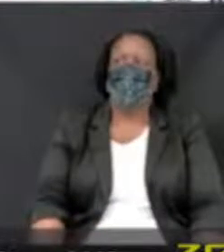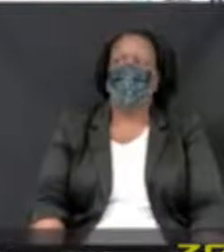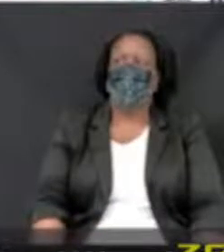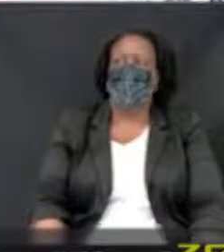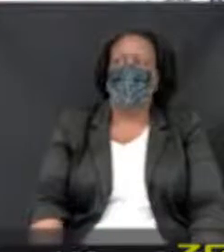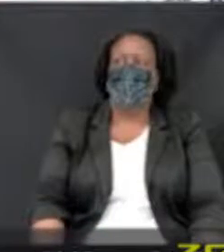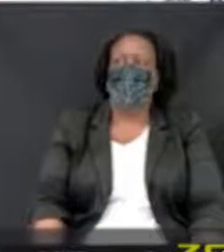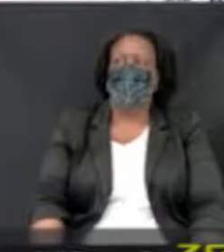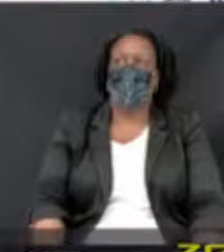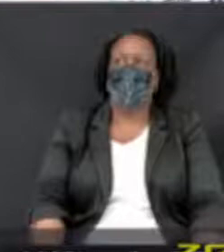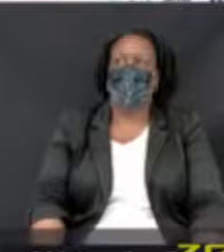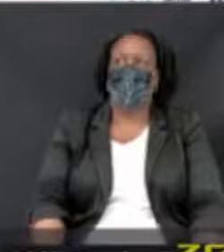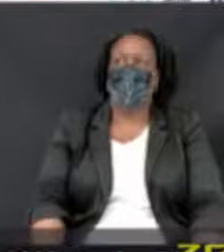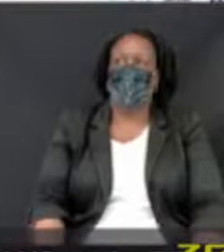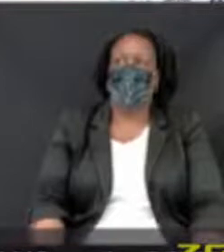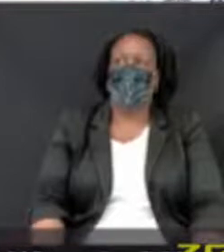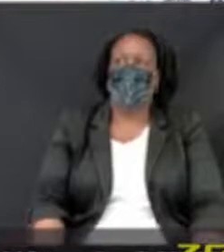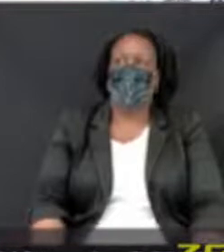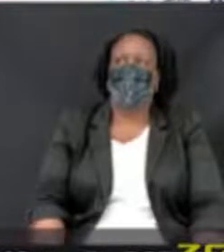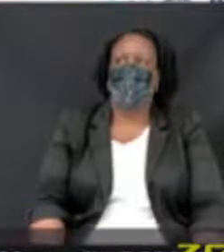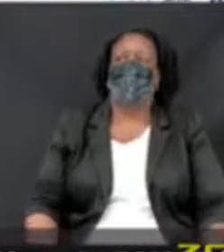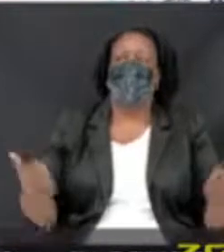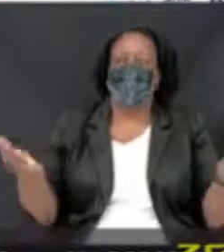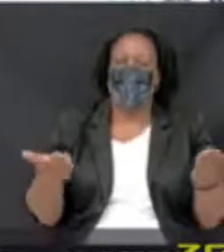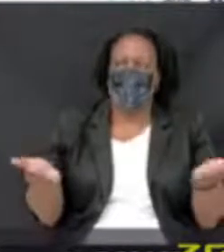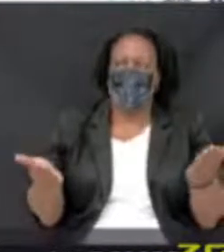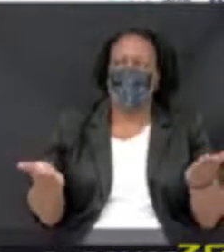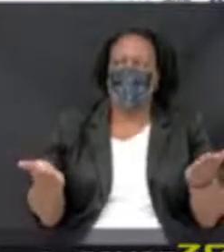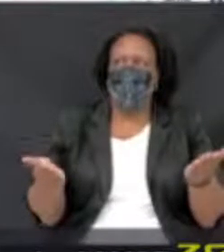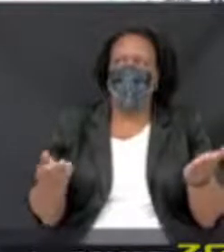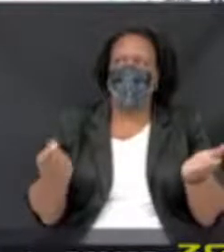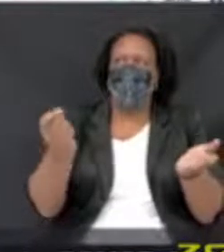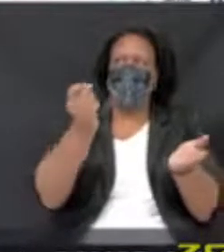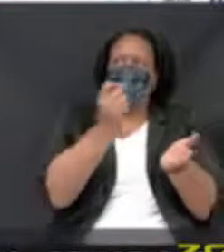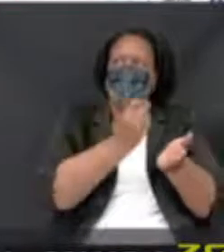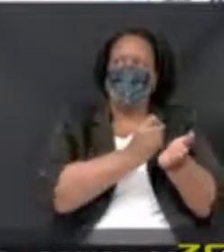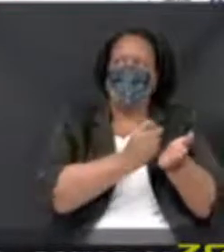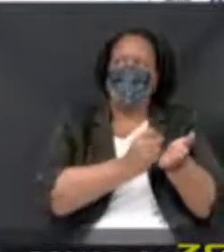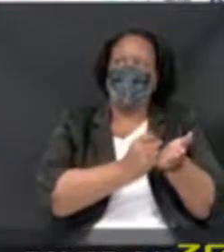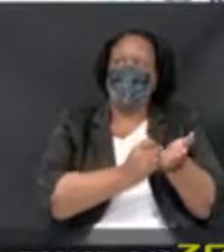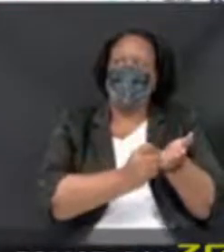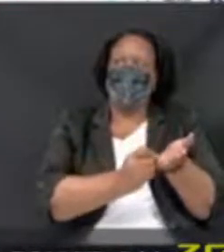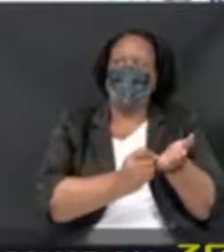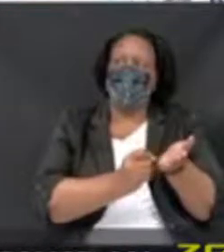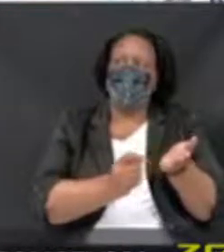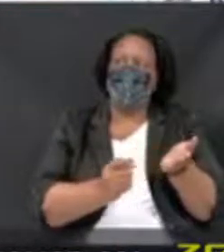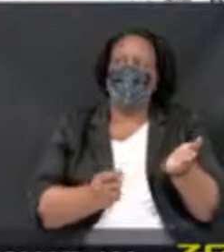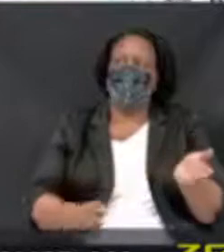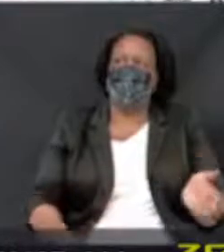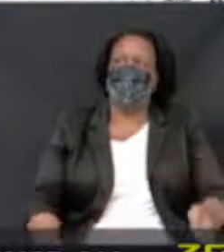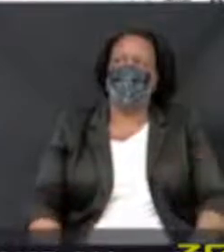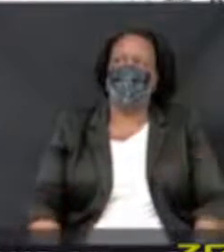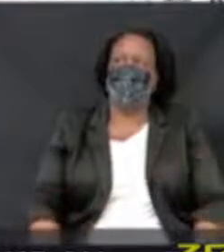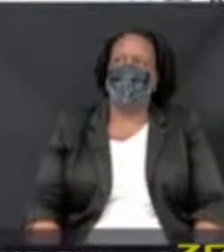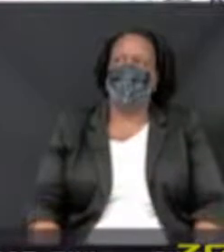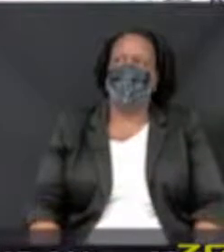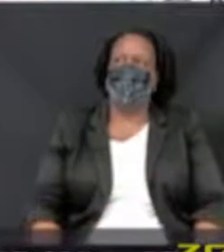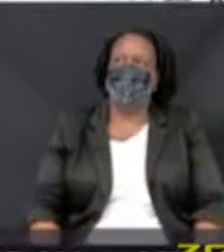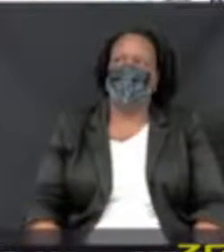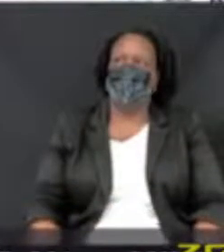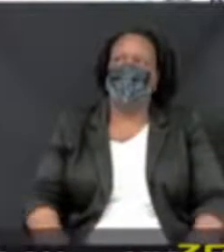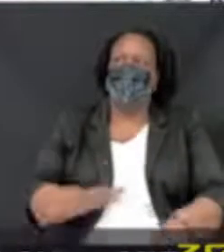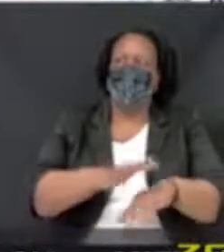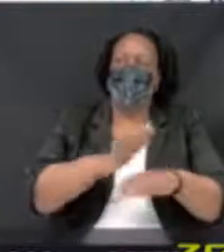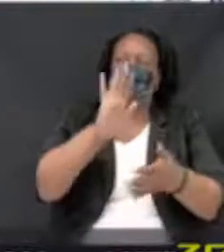the Vaccinating Health Center, but as yet have not been added to the electronic